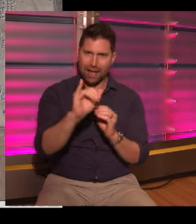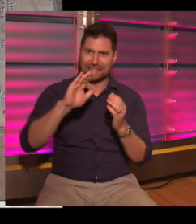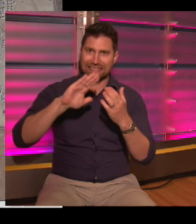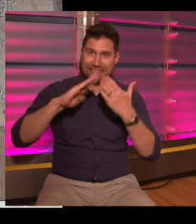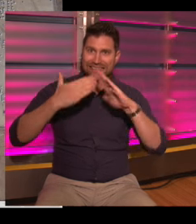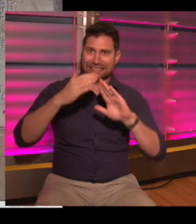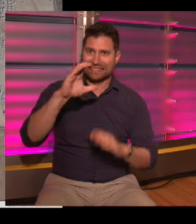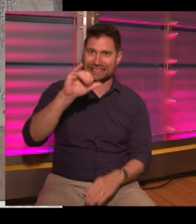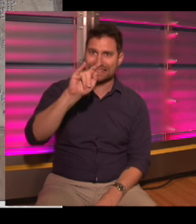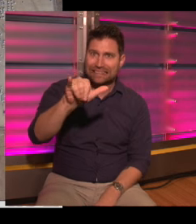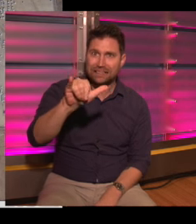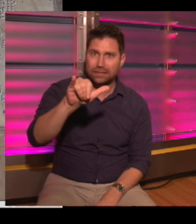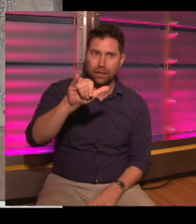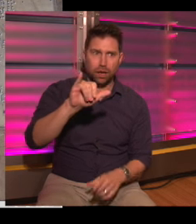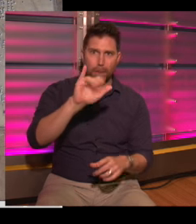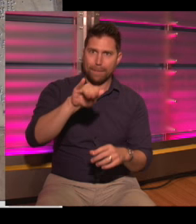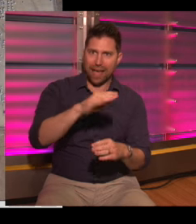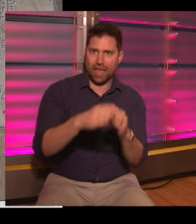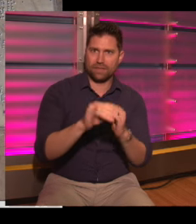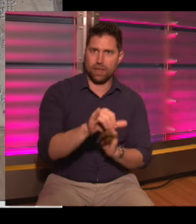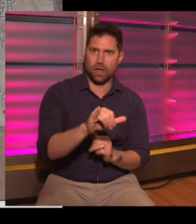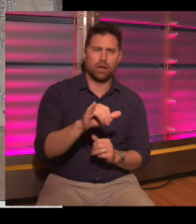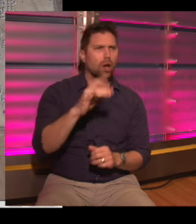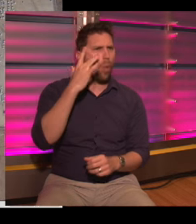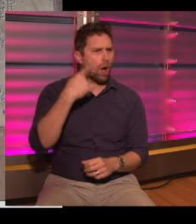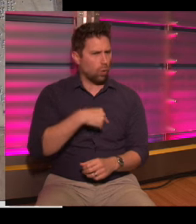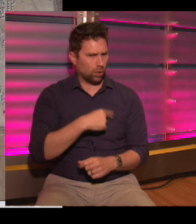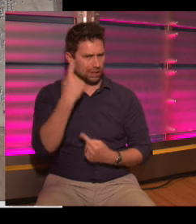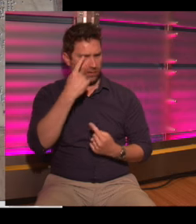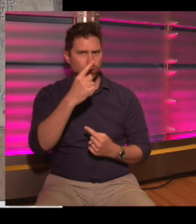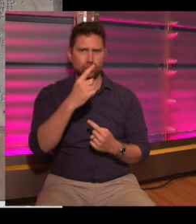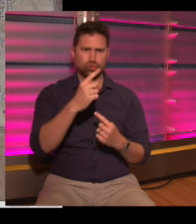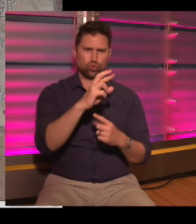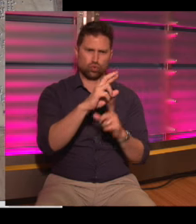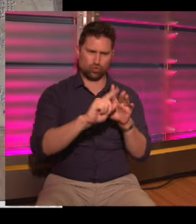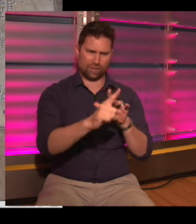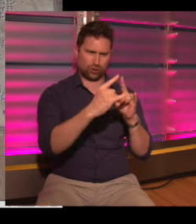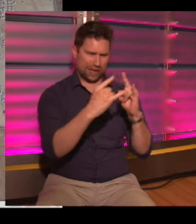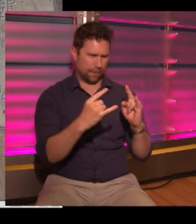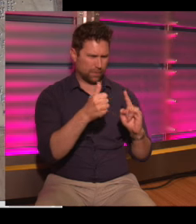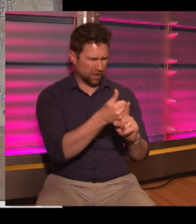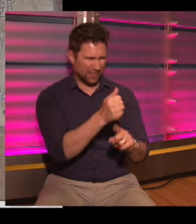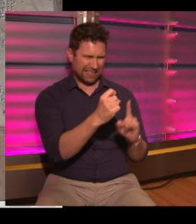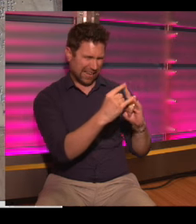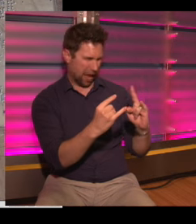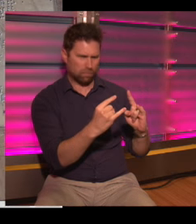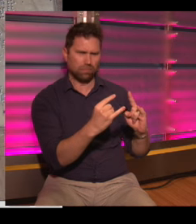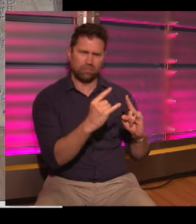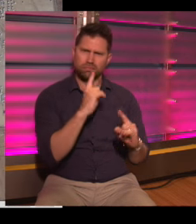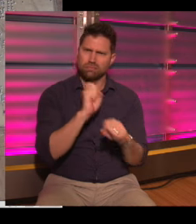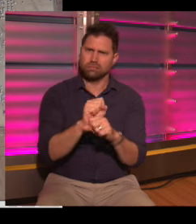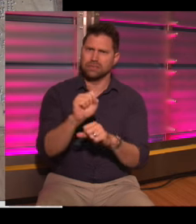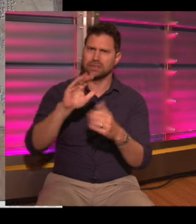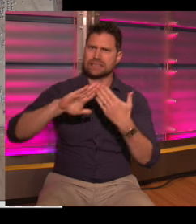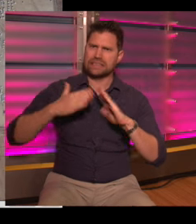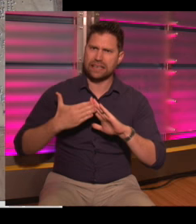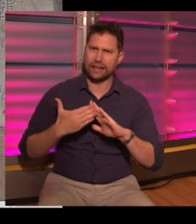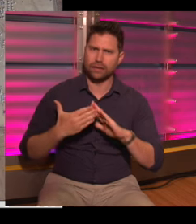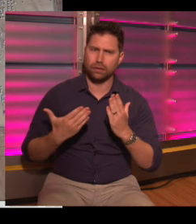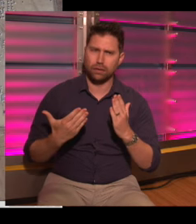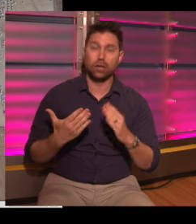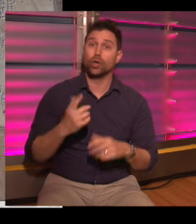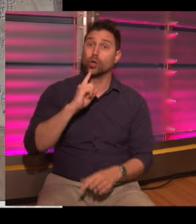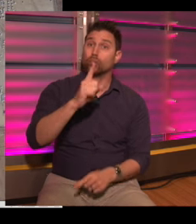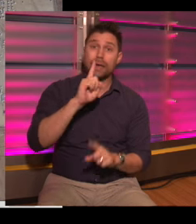it. And why do we consider refugee camps instead of considering them cities? And the